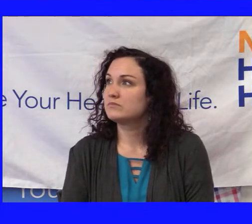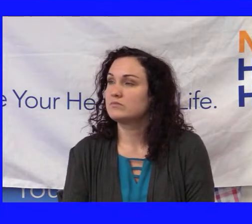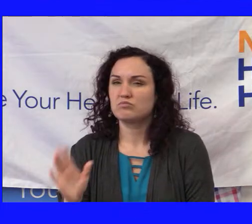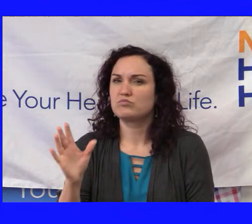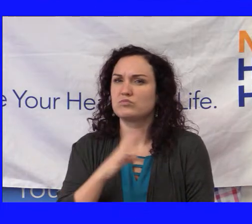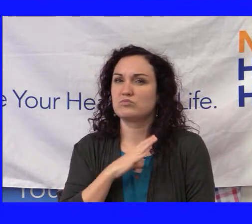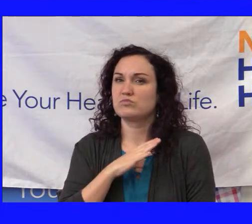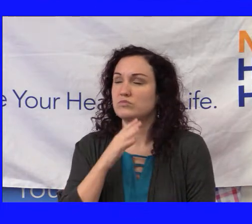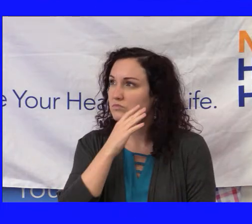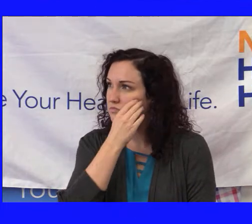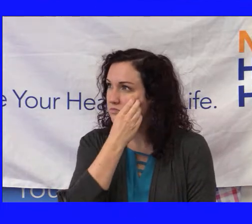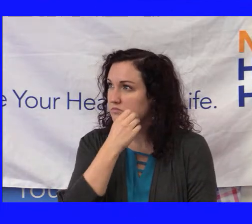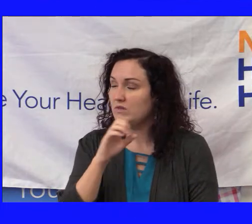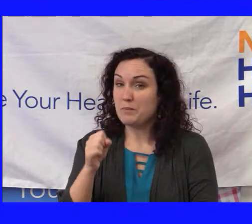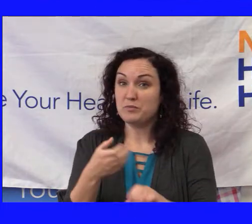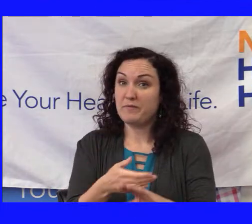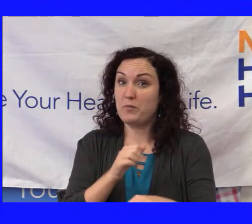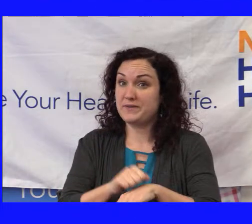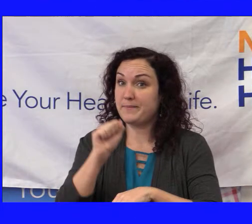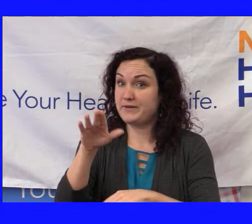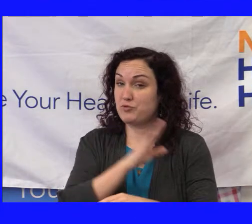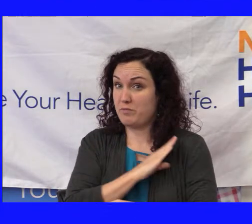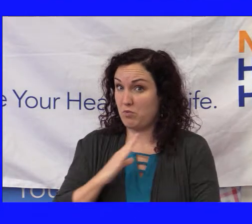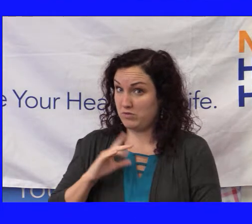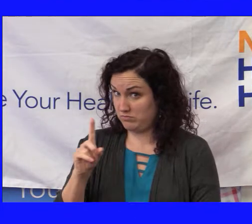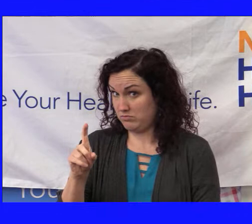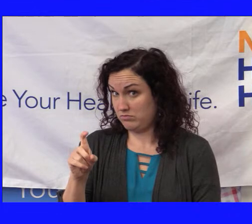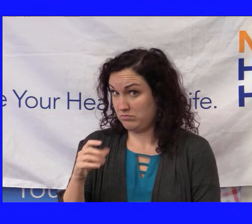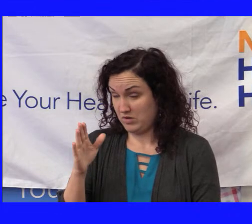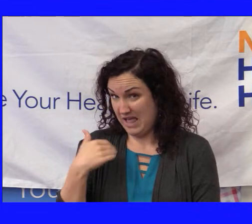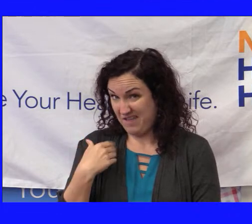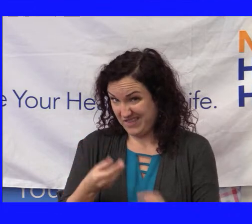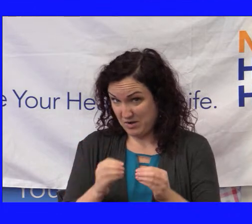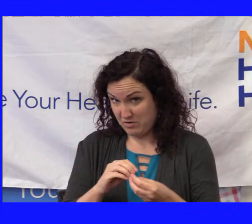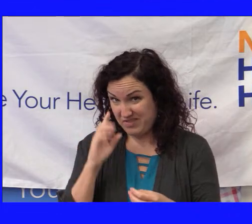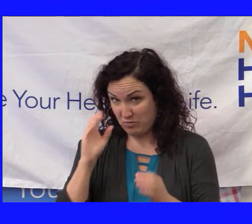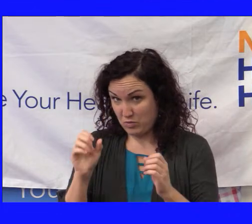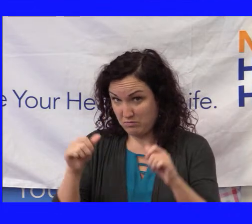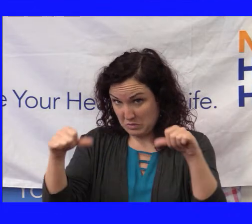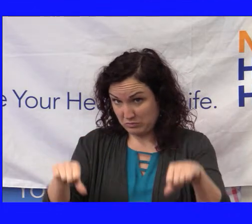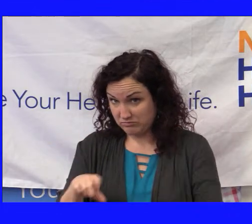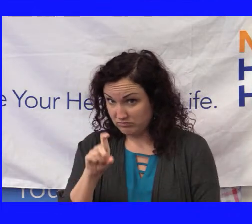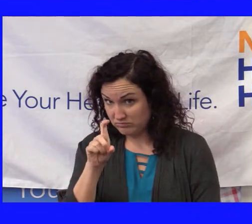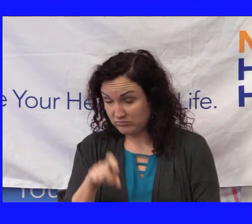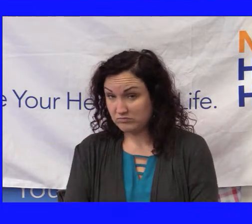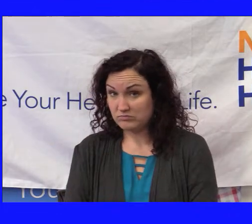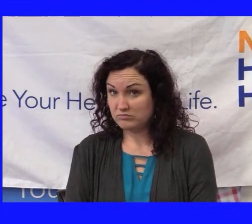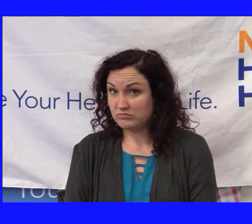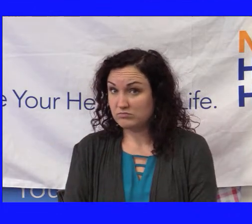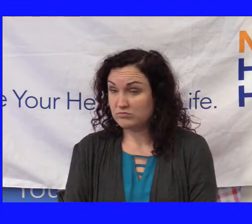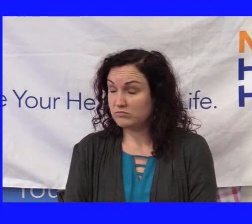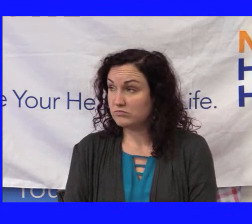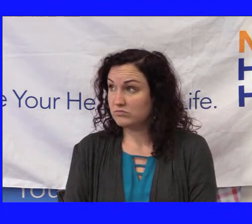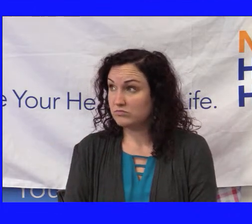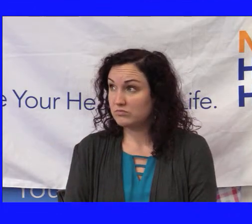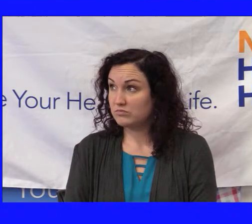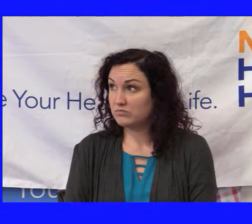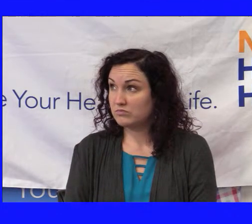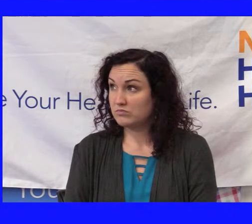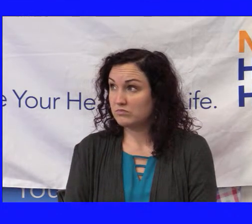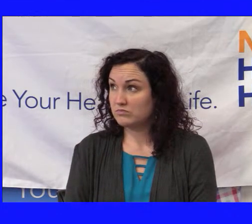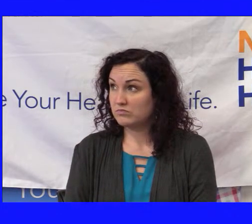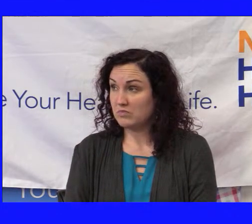Before we submit it to the board, so it would be. You think that will be possible for this month's board